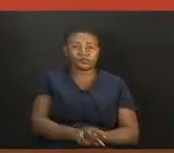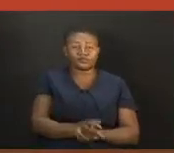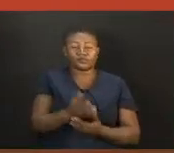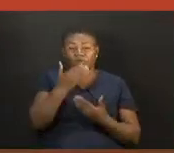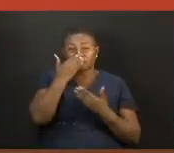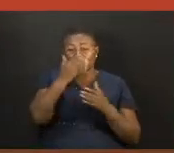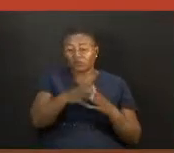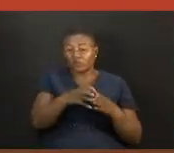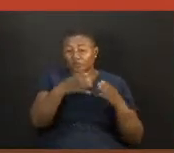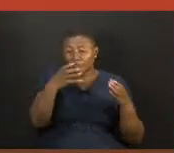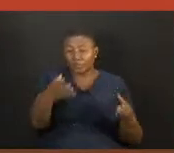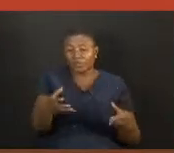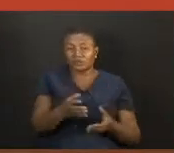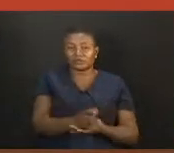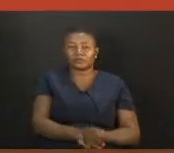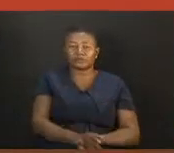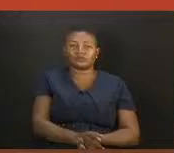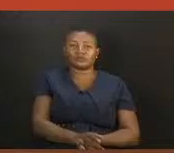much.